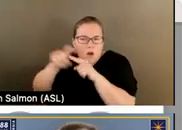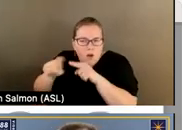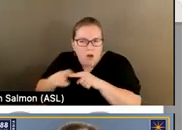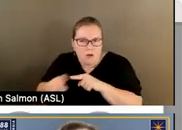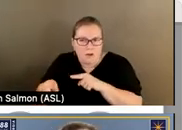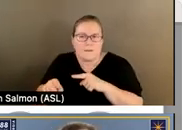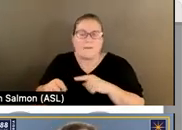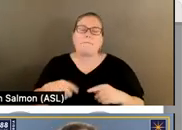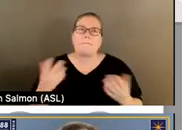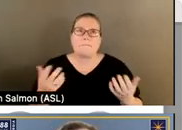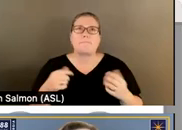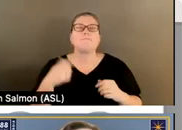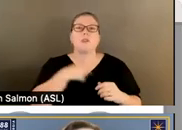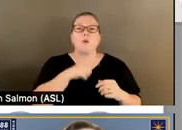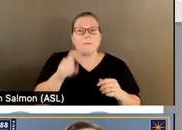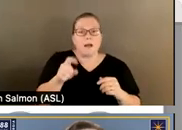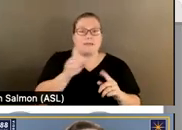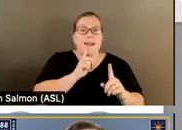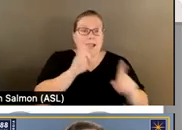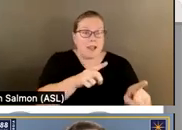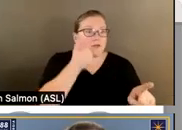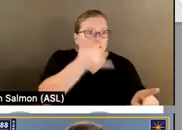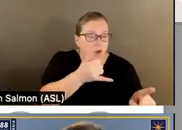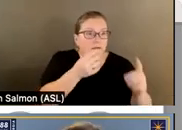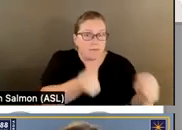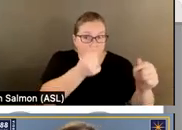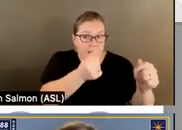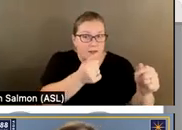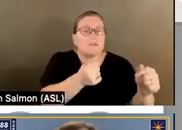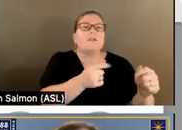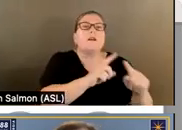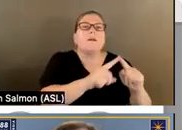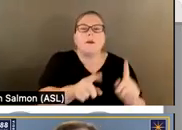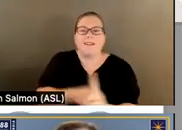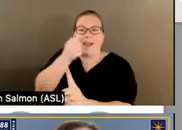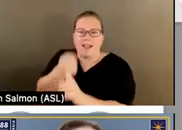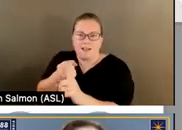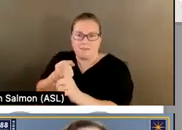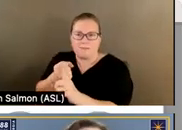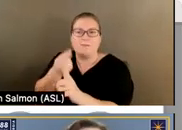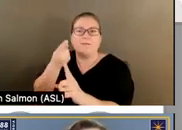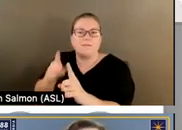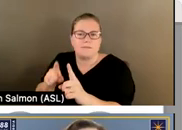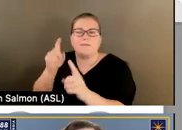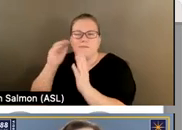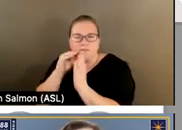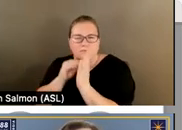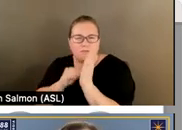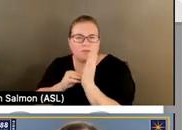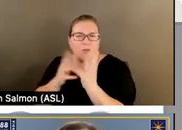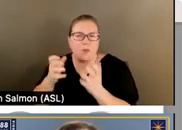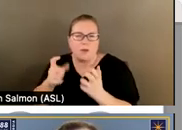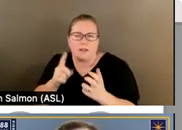answer the phone quickly, how we get our dispositions is through our episode data. So from here on out, I'll be talking